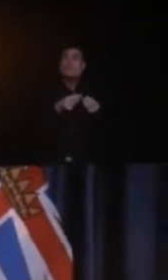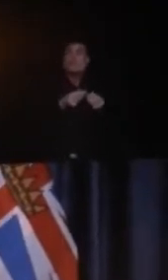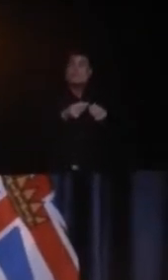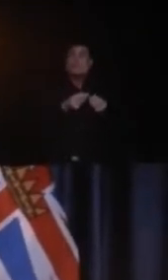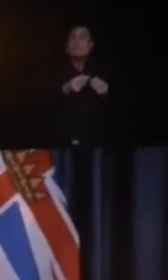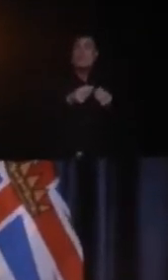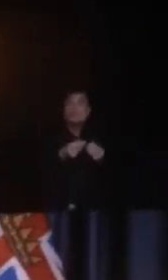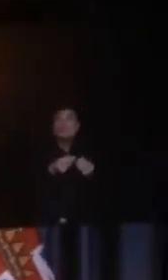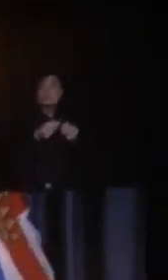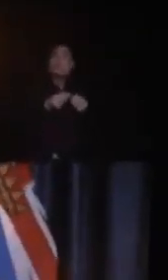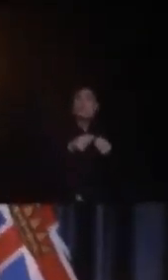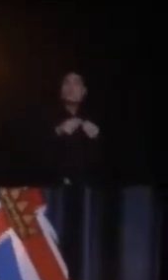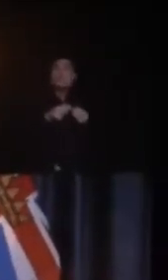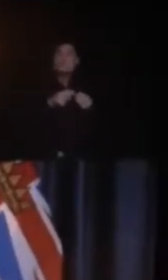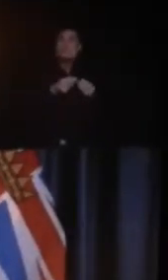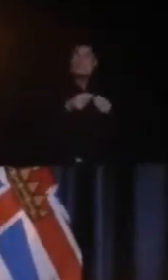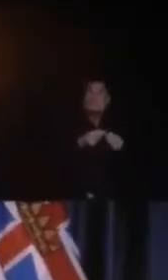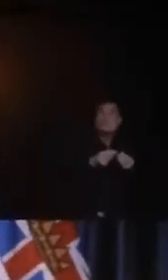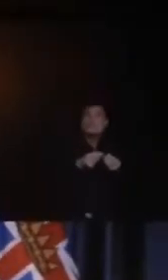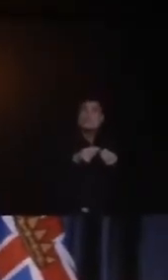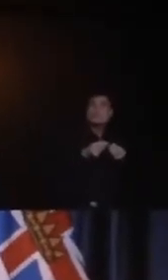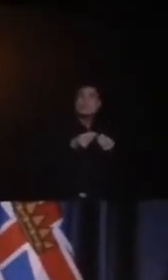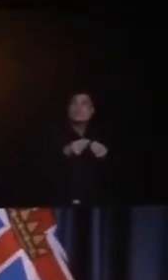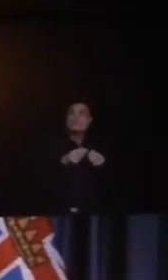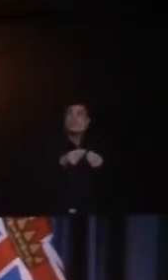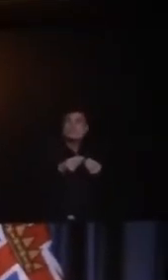be in Canada, Canada!